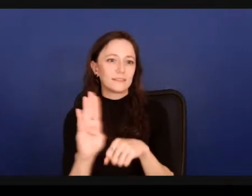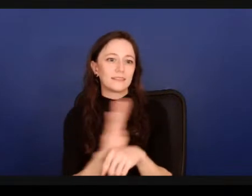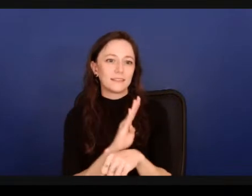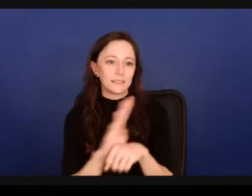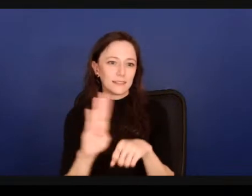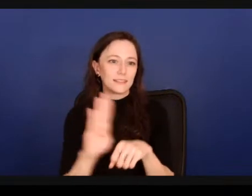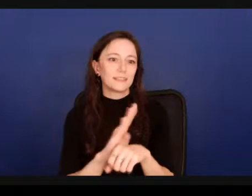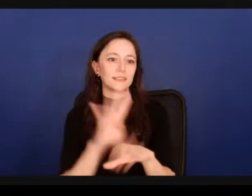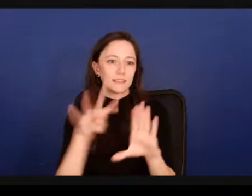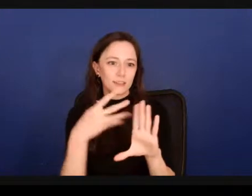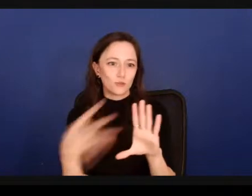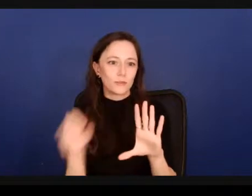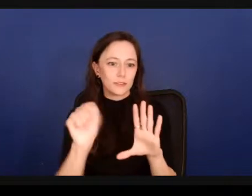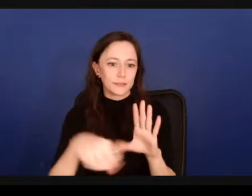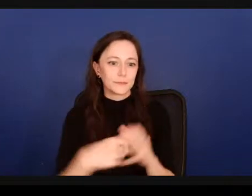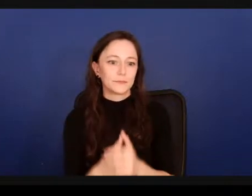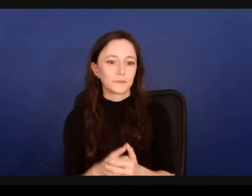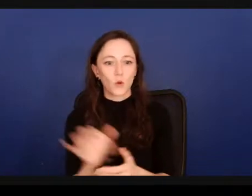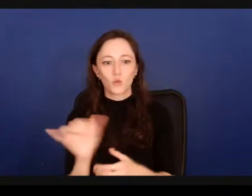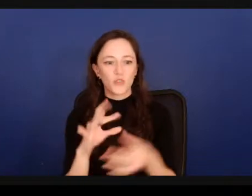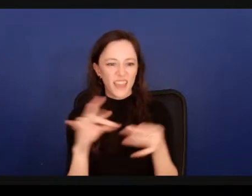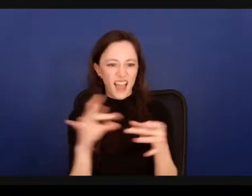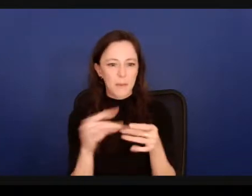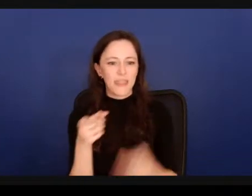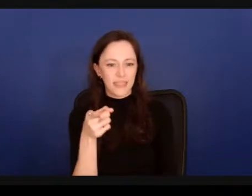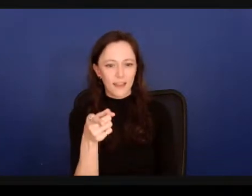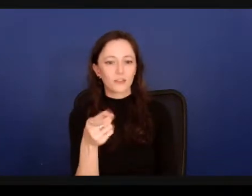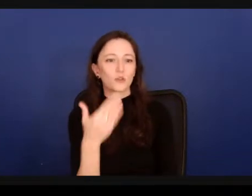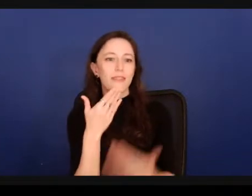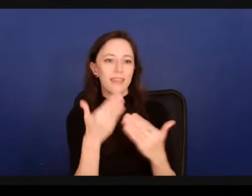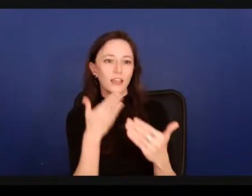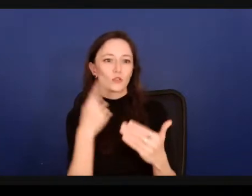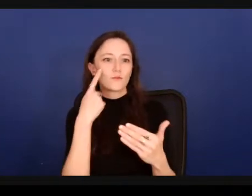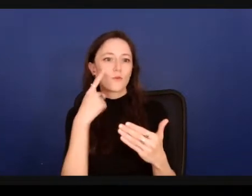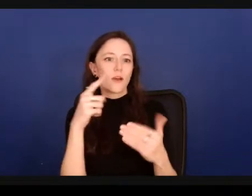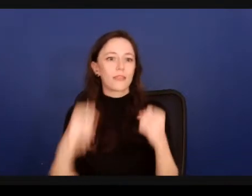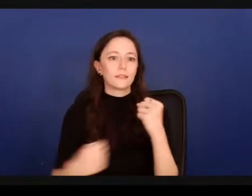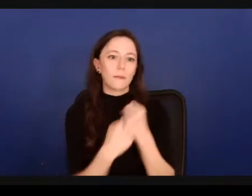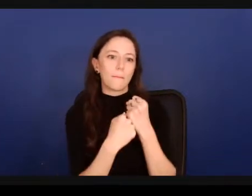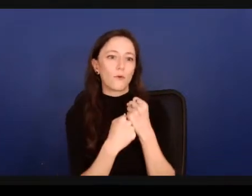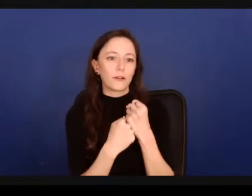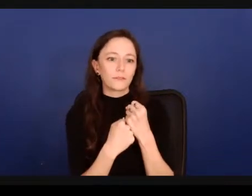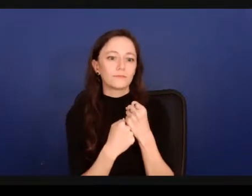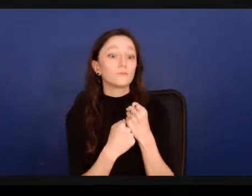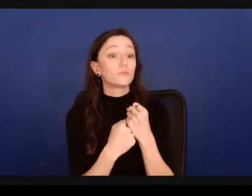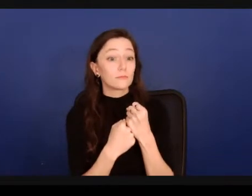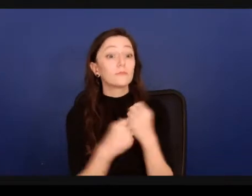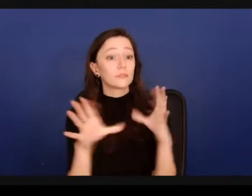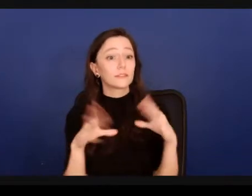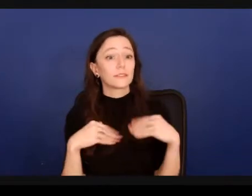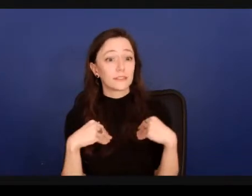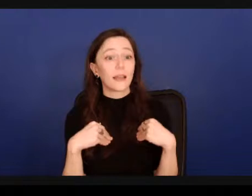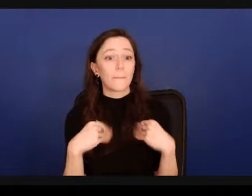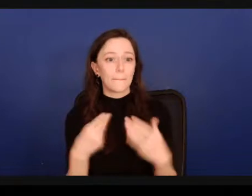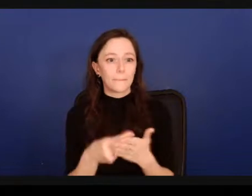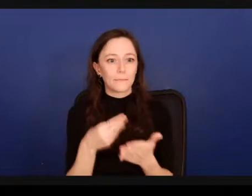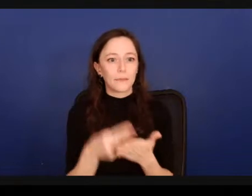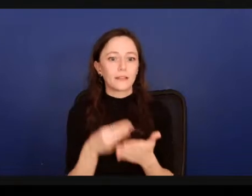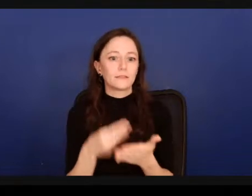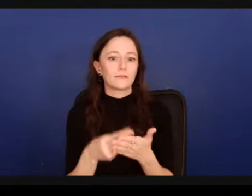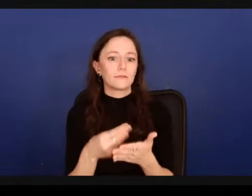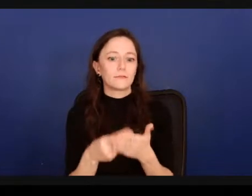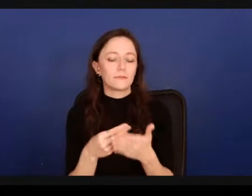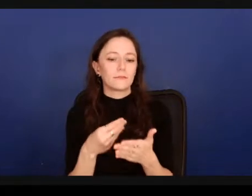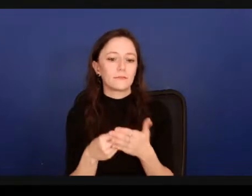And then also the comment there. So appreciate that support. We do take donations also on